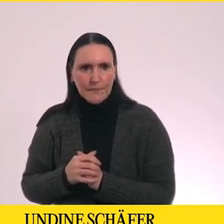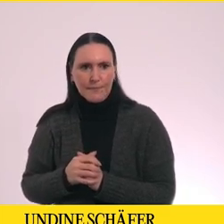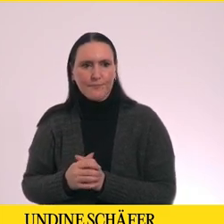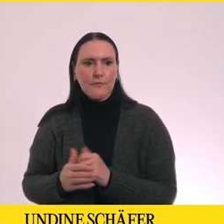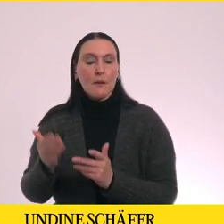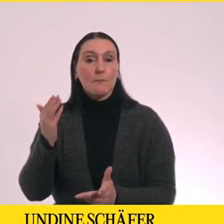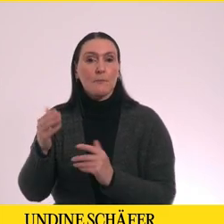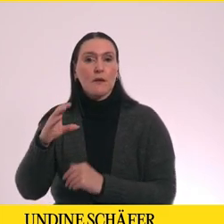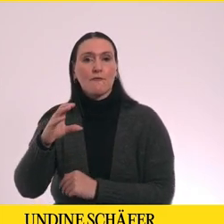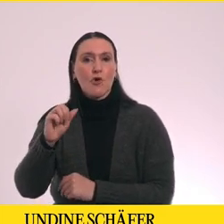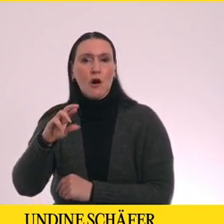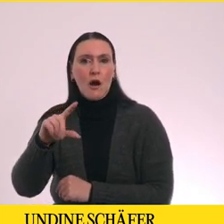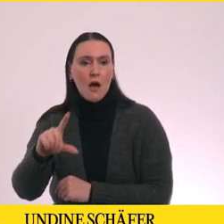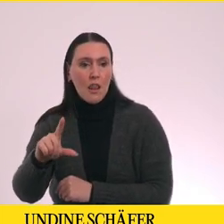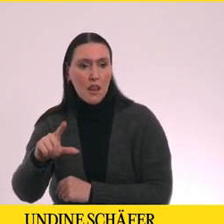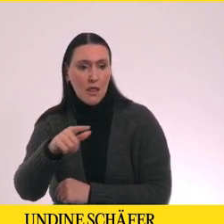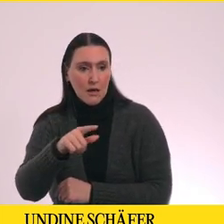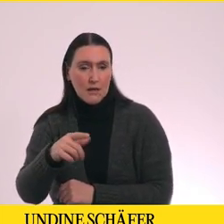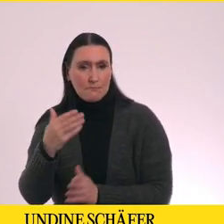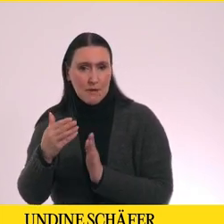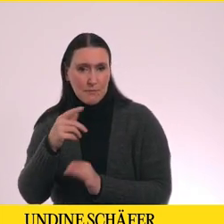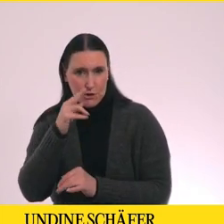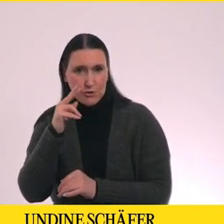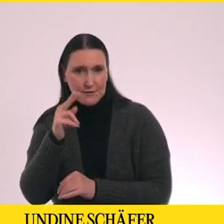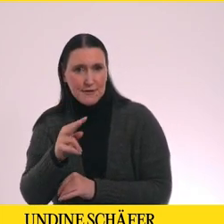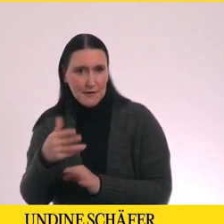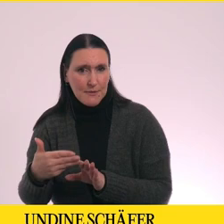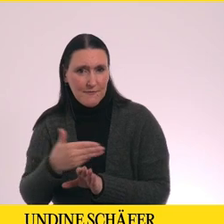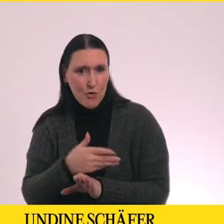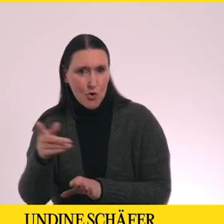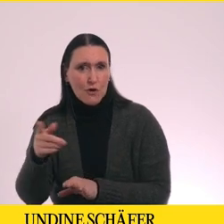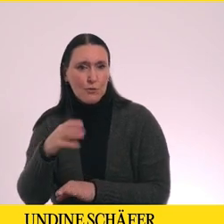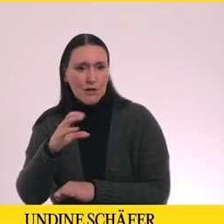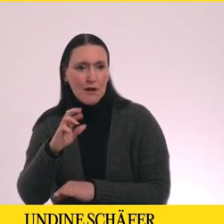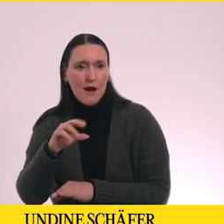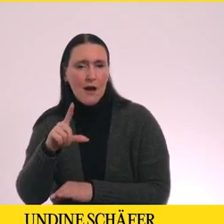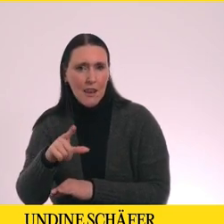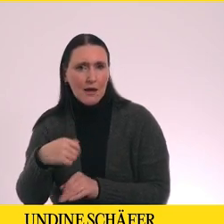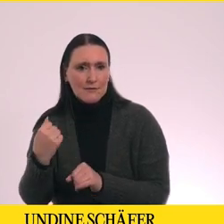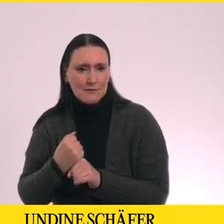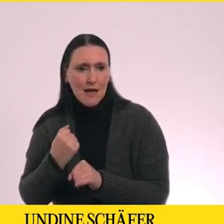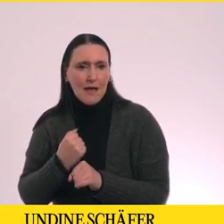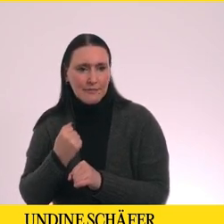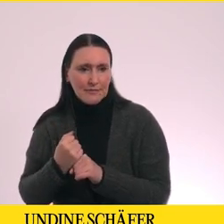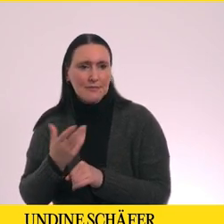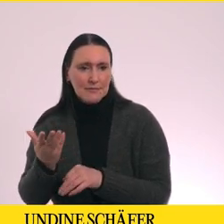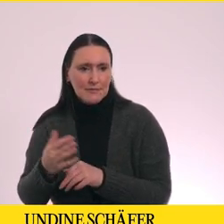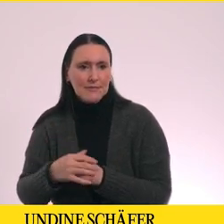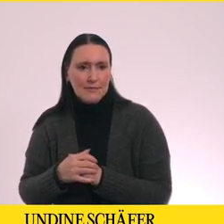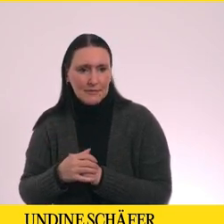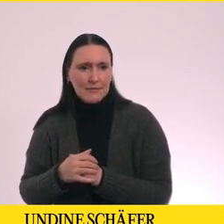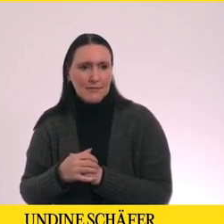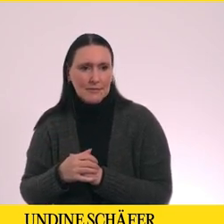for you just to see what Carl has done before we finish. That would be lovely. Yeah,